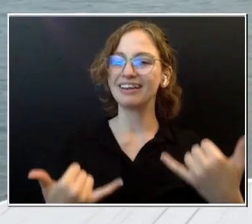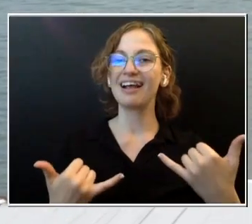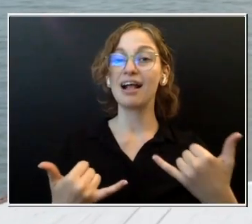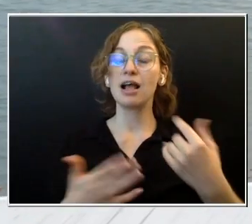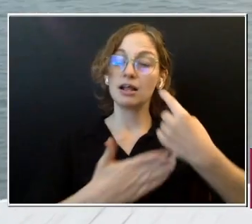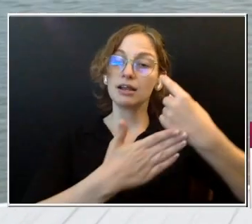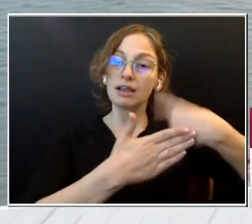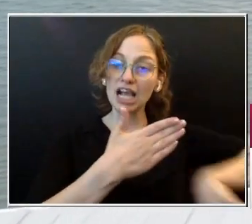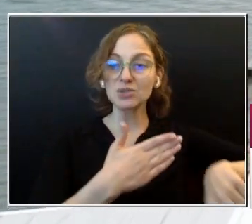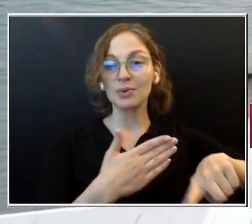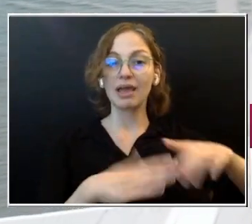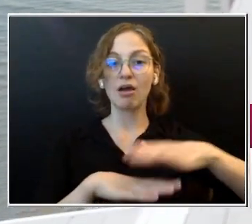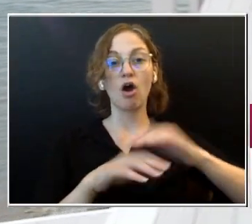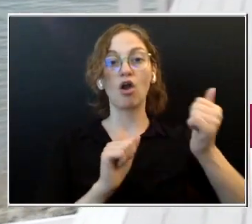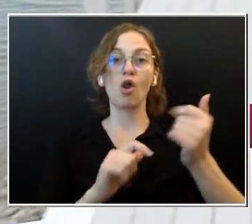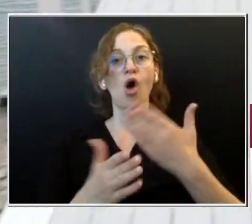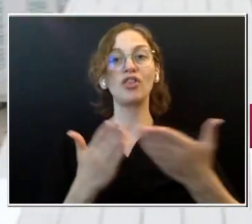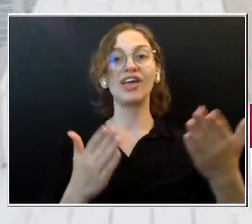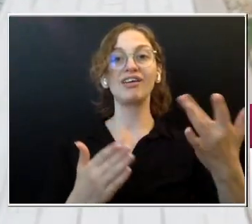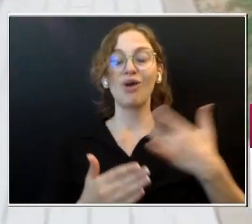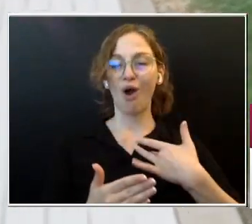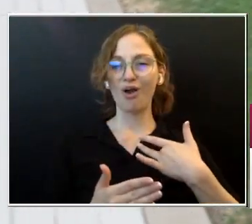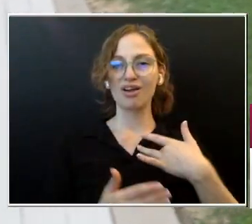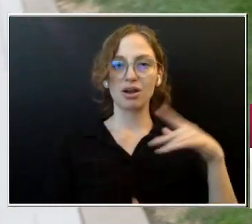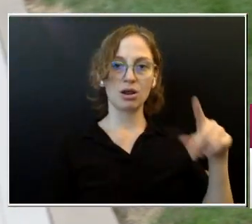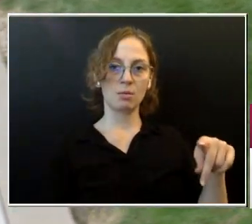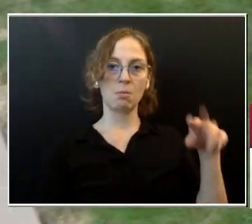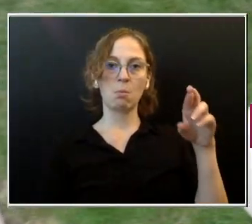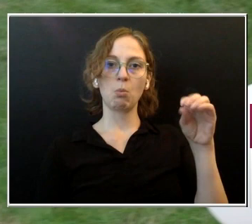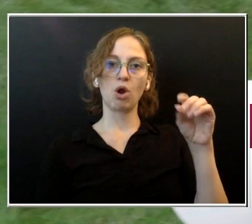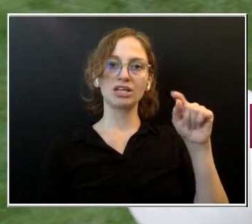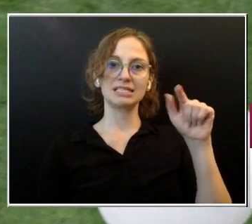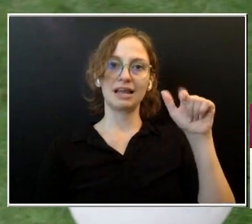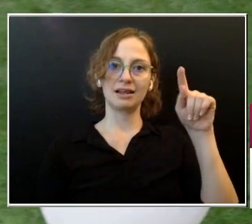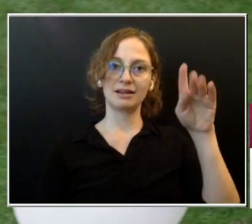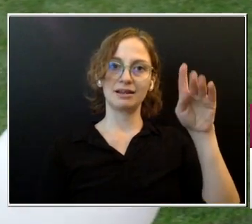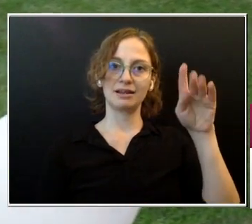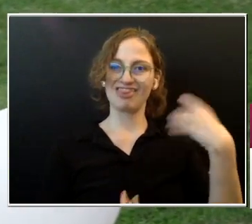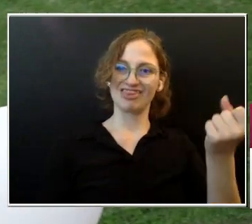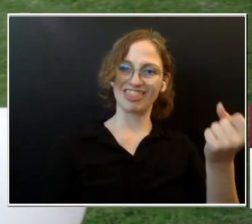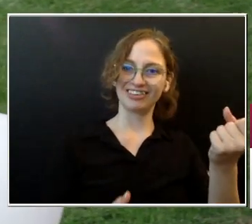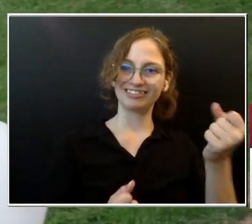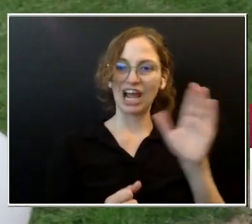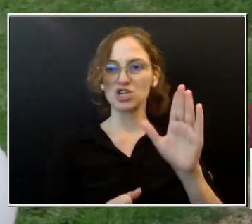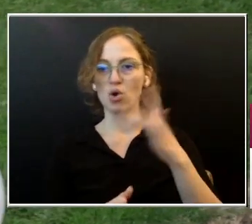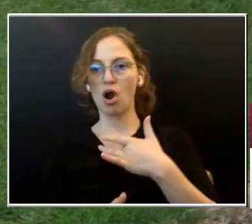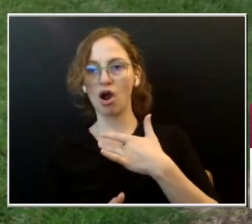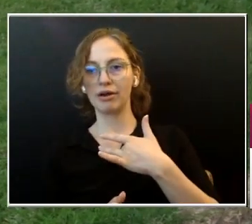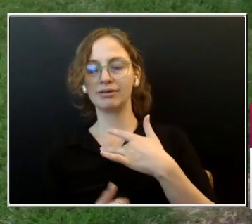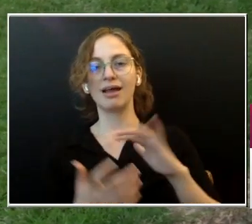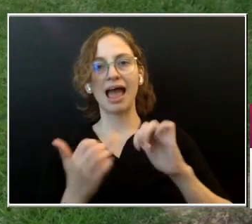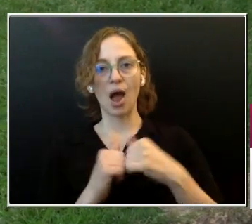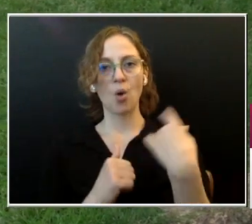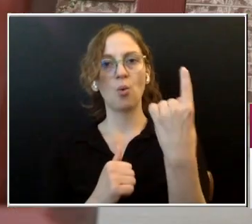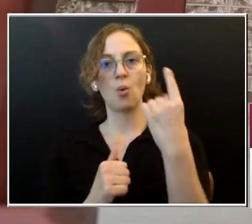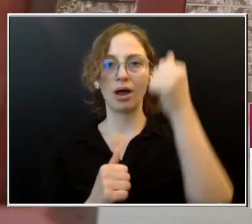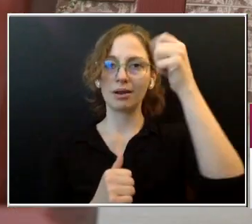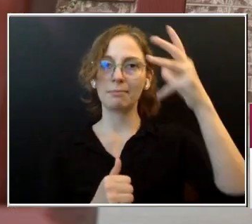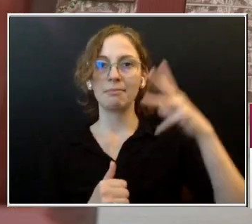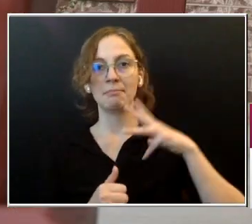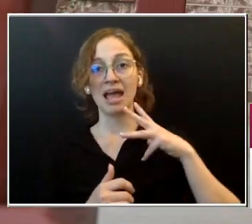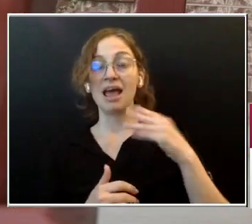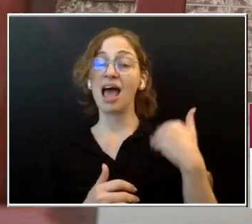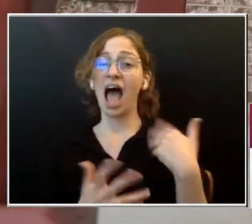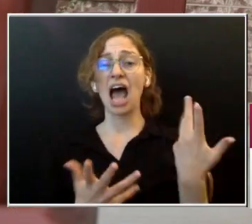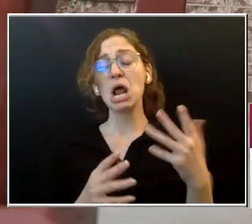Heart, prostate health and your heart. How one man underwent a minimally invasive alternative to a very common problem